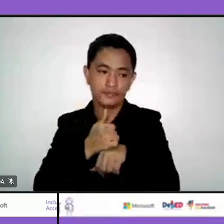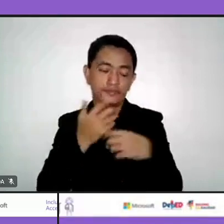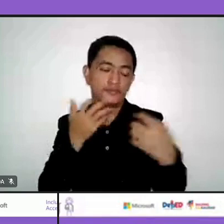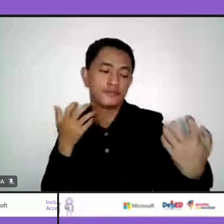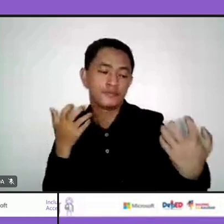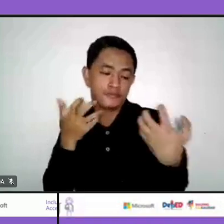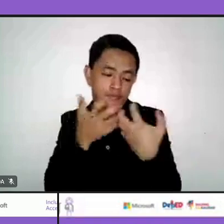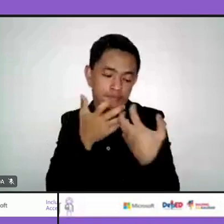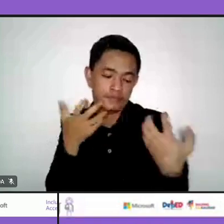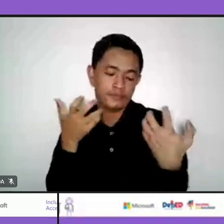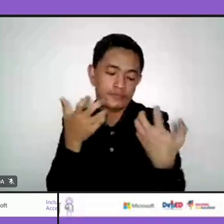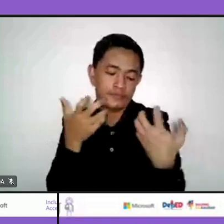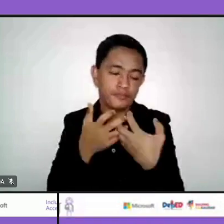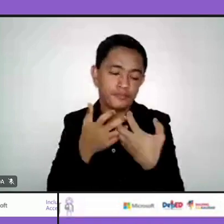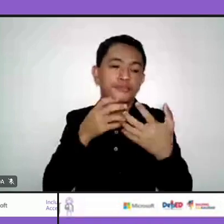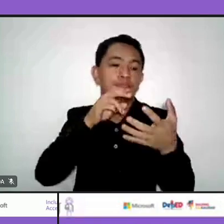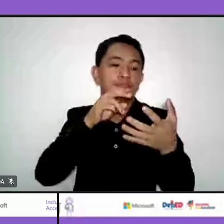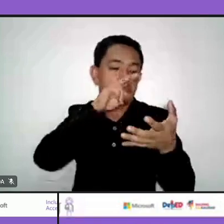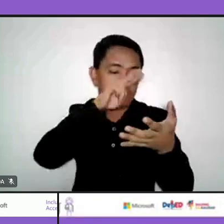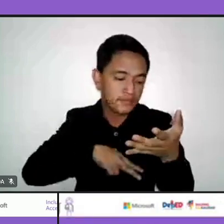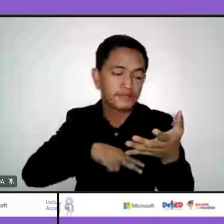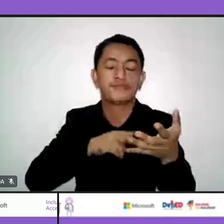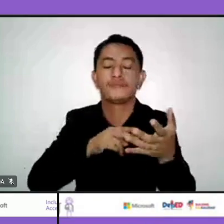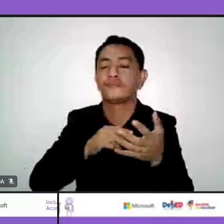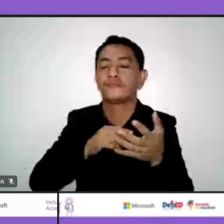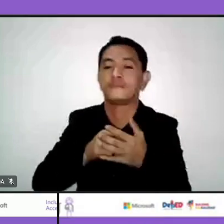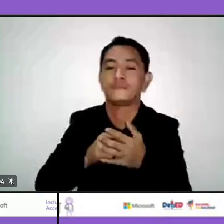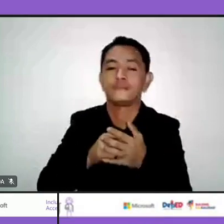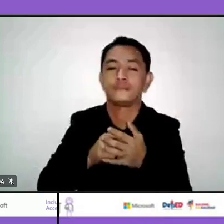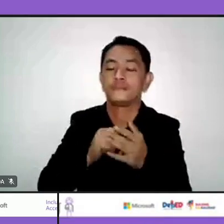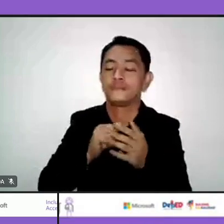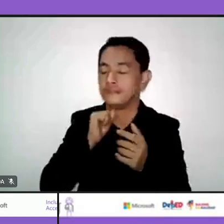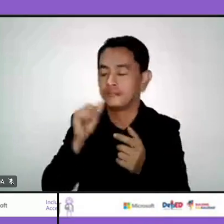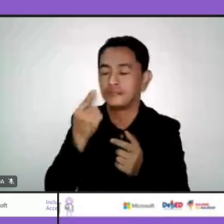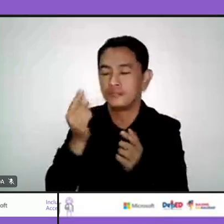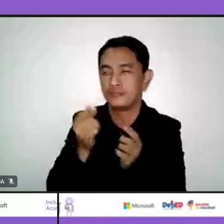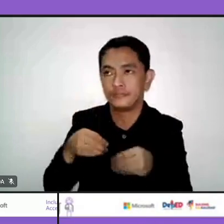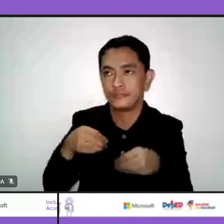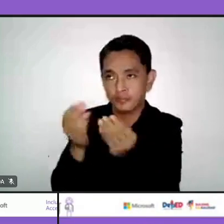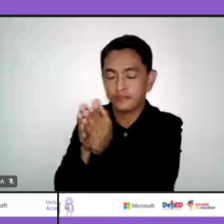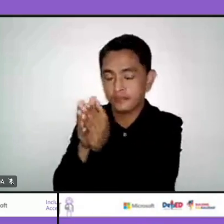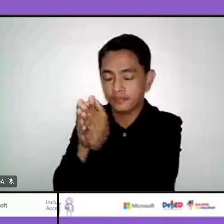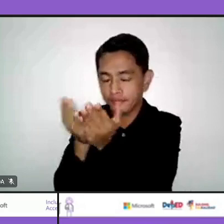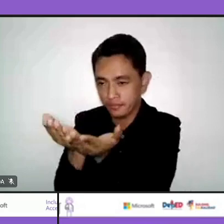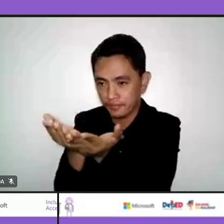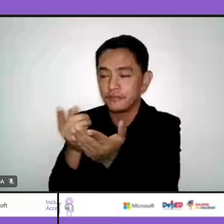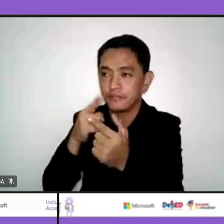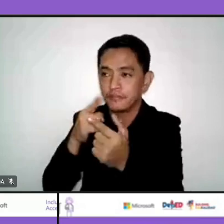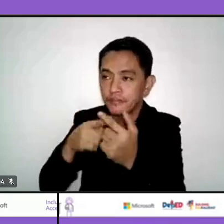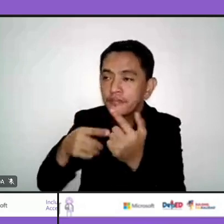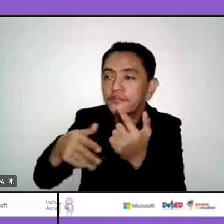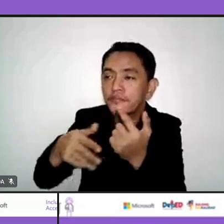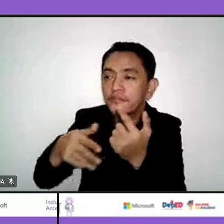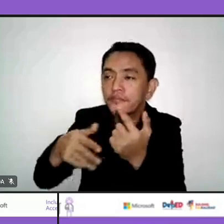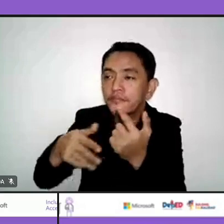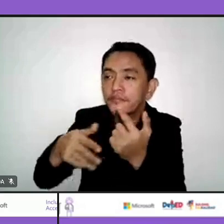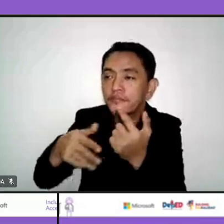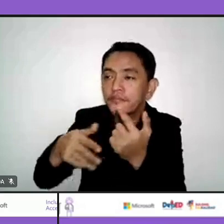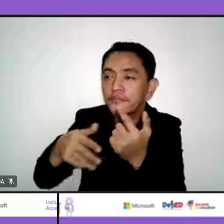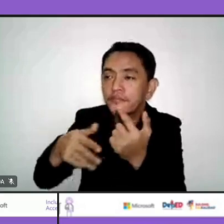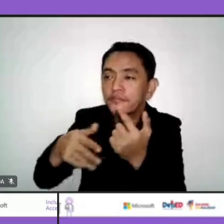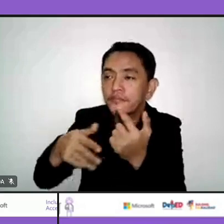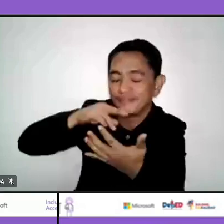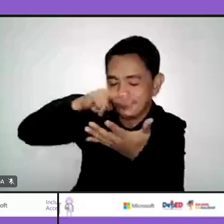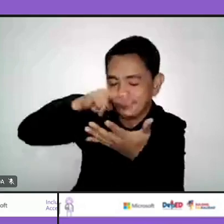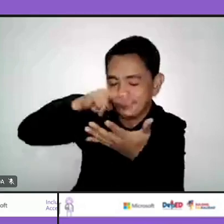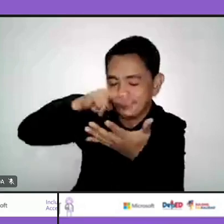parents dito sa Philippine Dyslexia Foundation, always is to engage their children in reading. So, when we say engage, it's not just